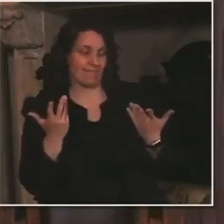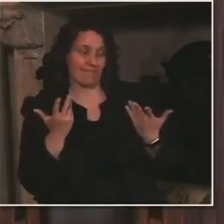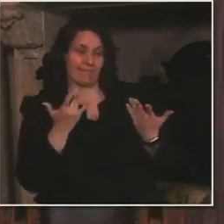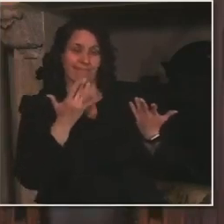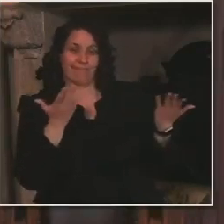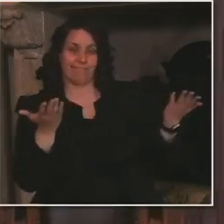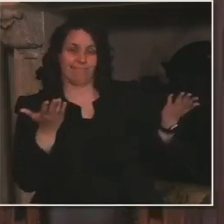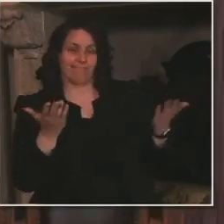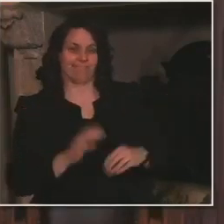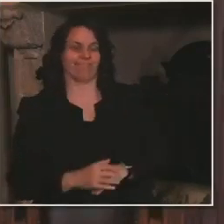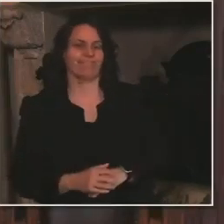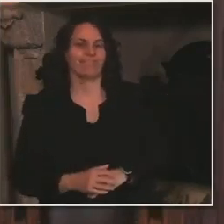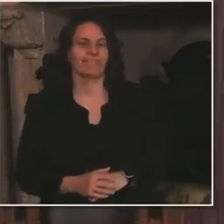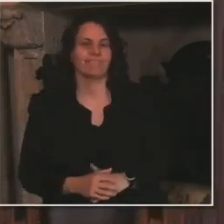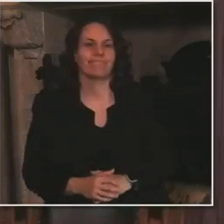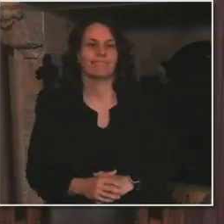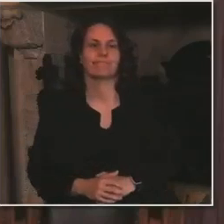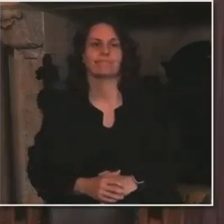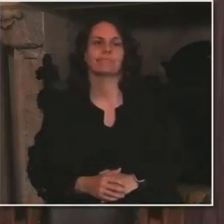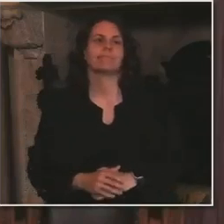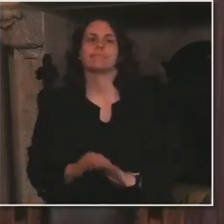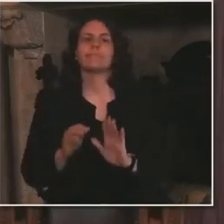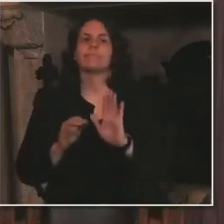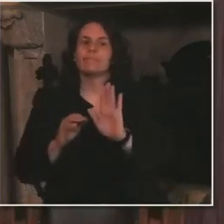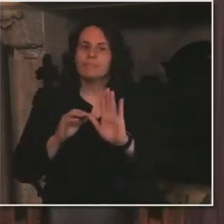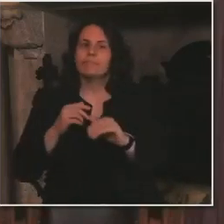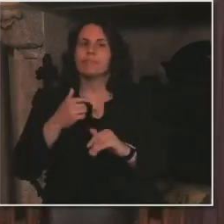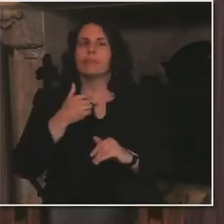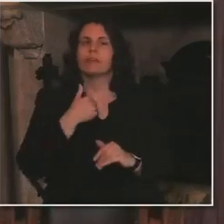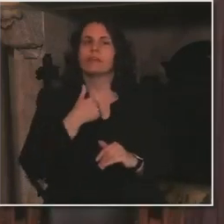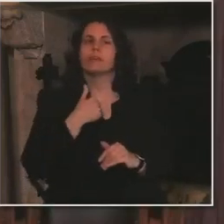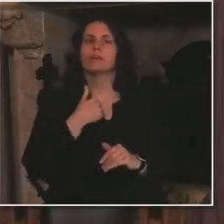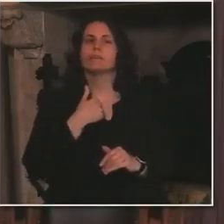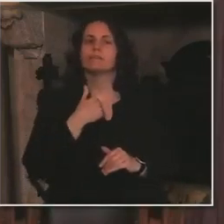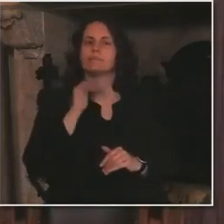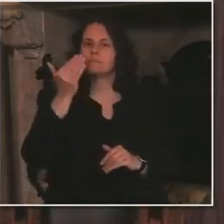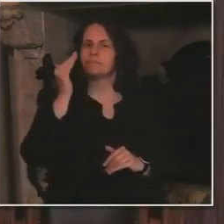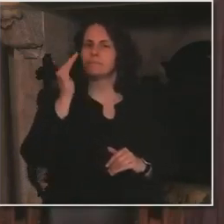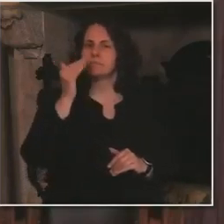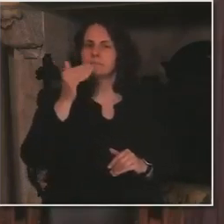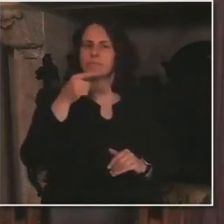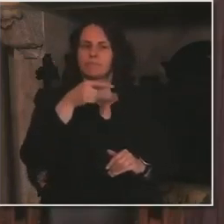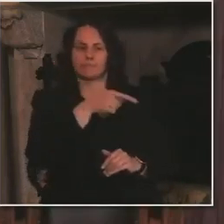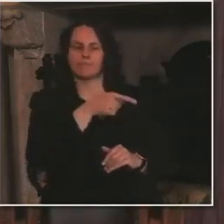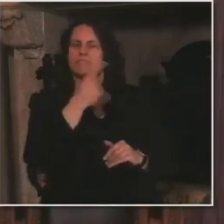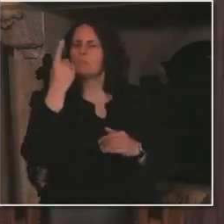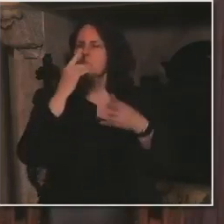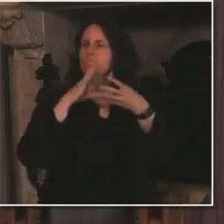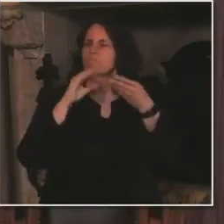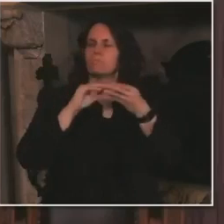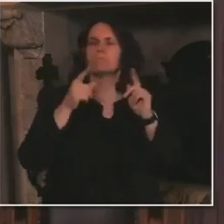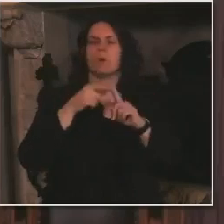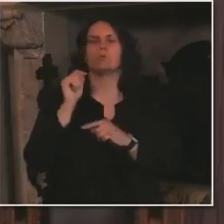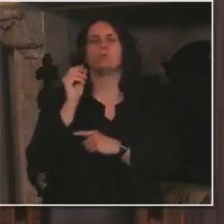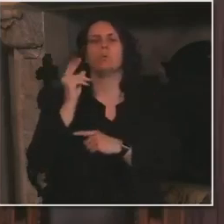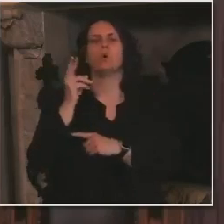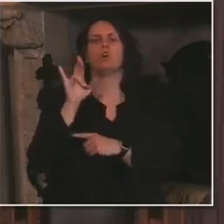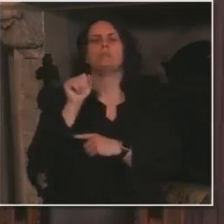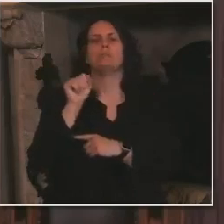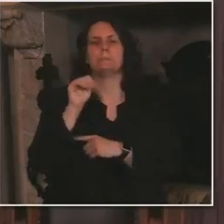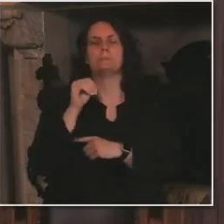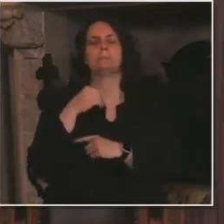make this comment in regard to the question before about tourism. We value tourism in the state. It's very, very important.